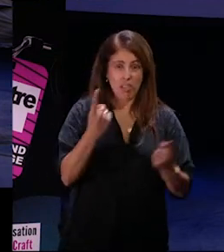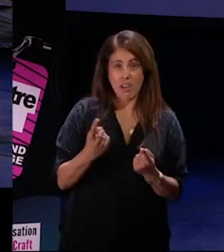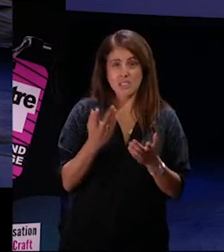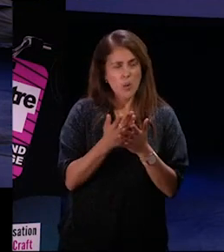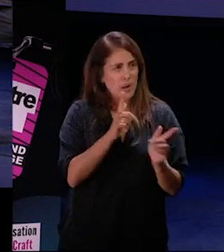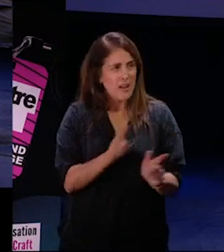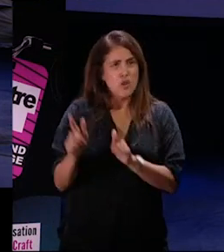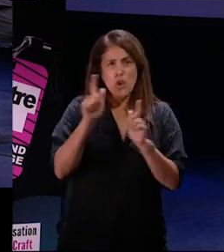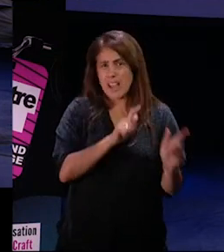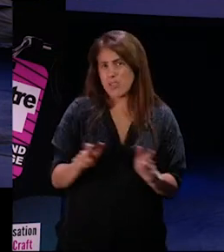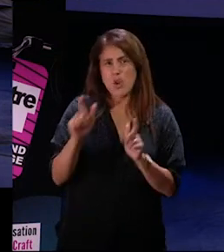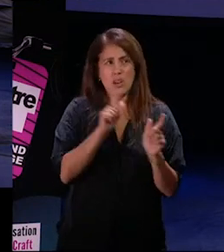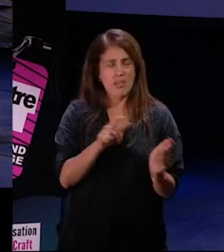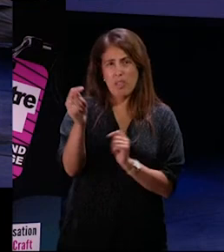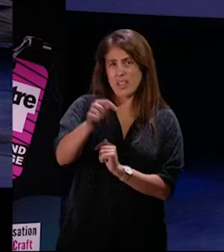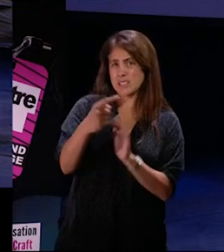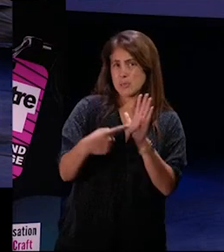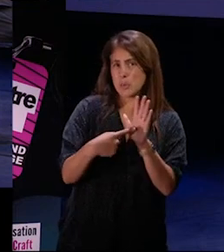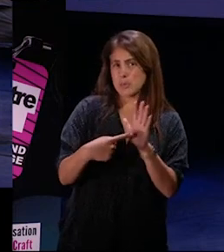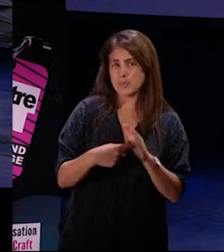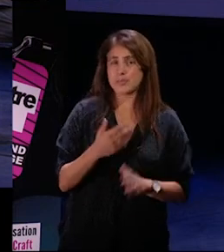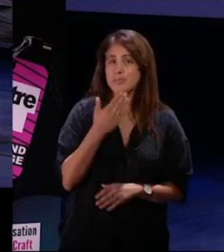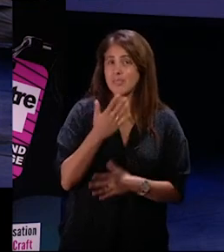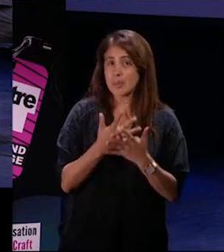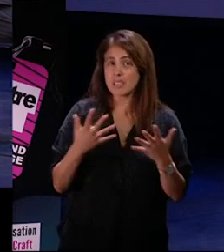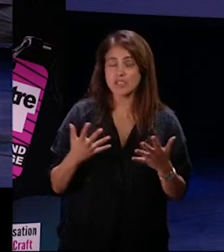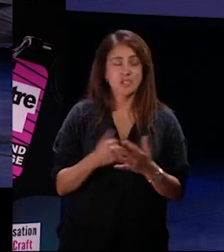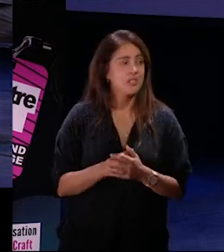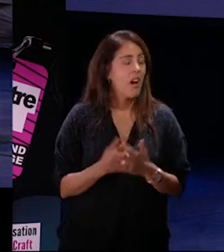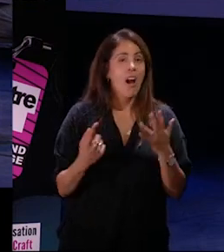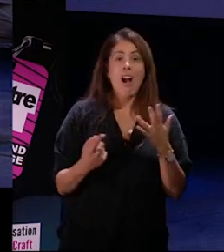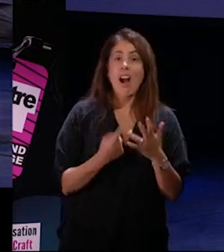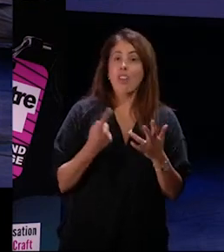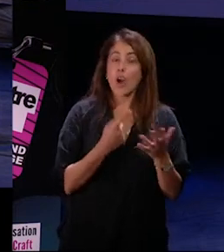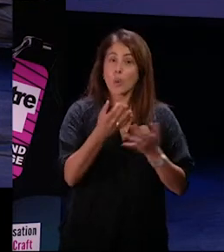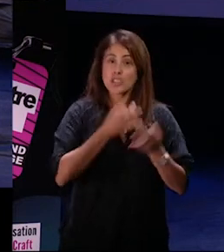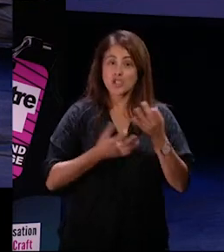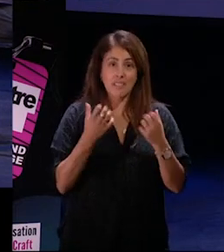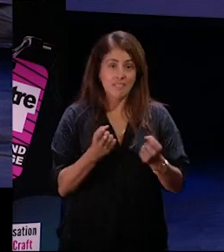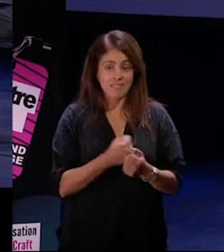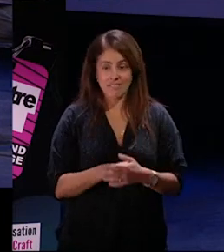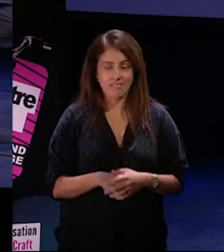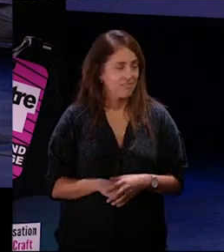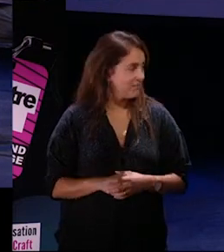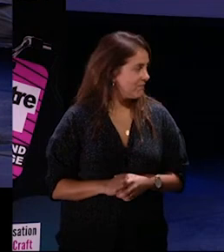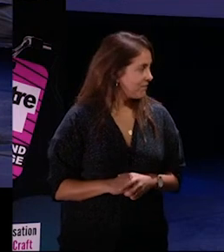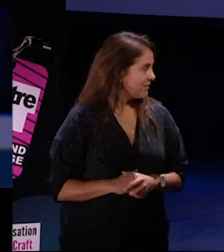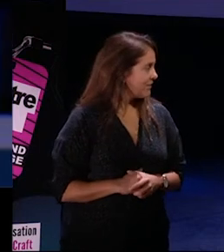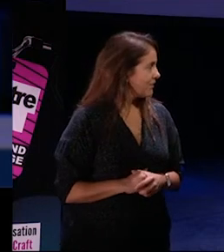keep an open mind, I think, really. Thank you very much. Are there any other audience questions?